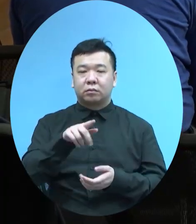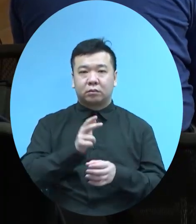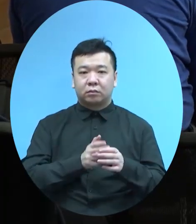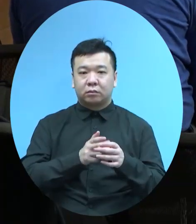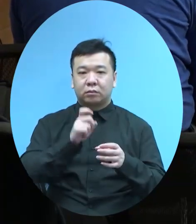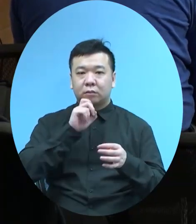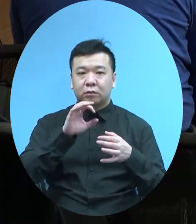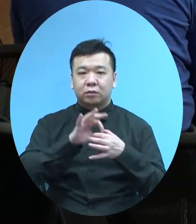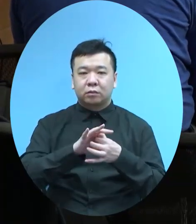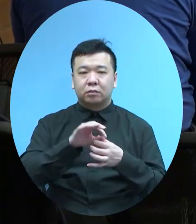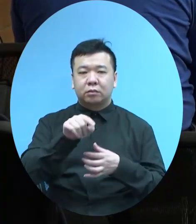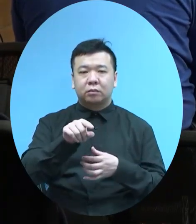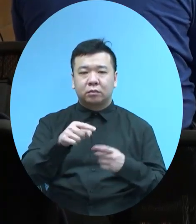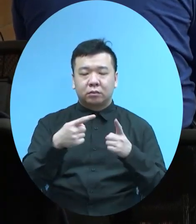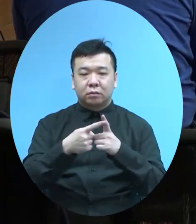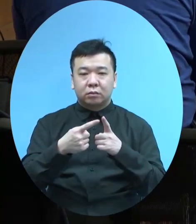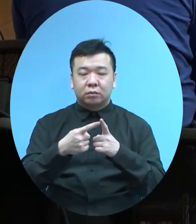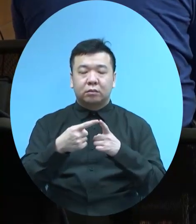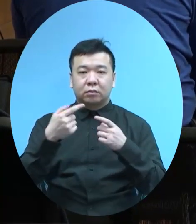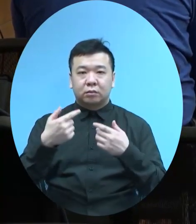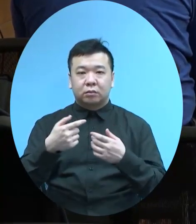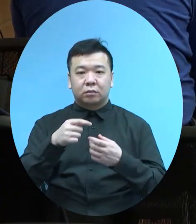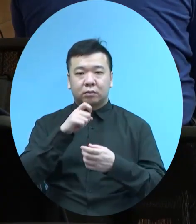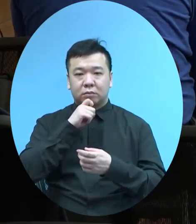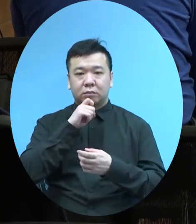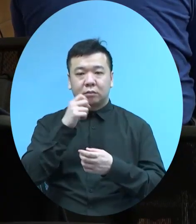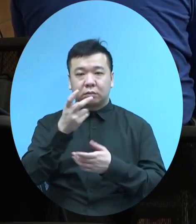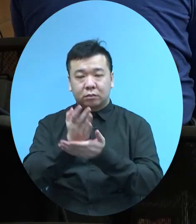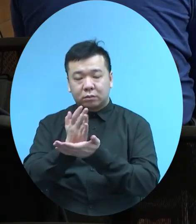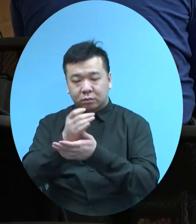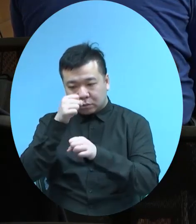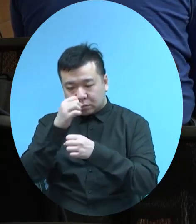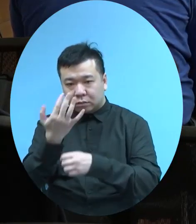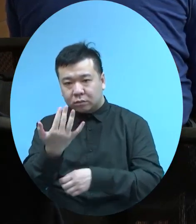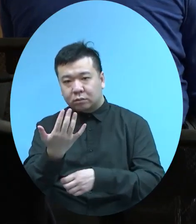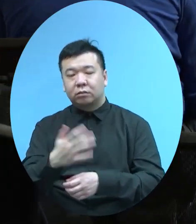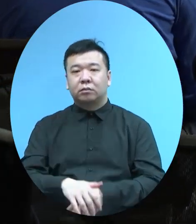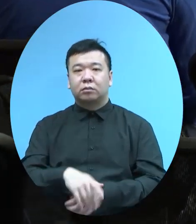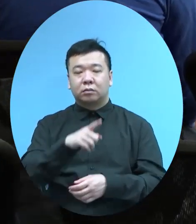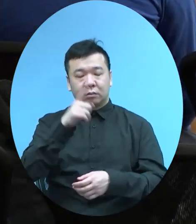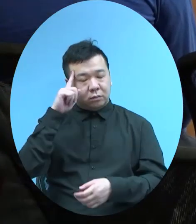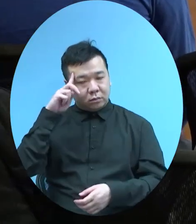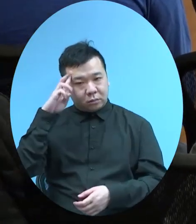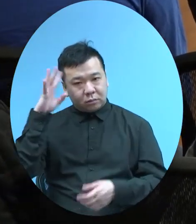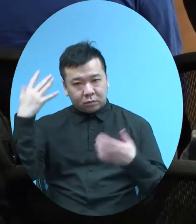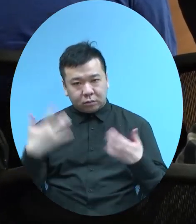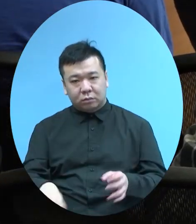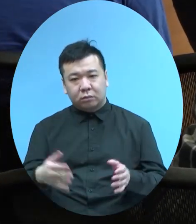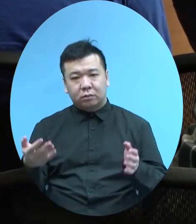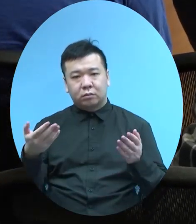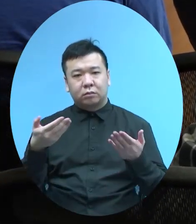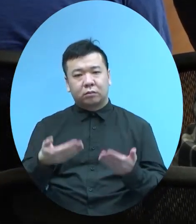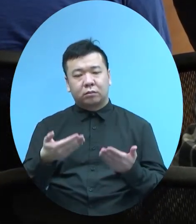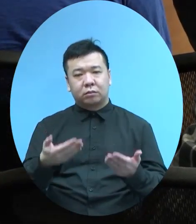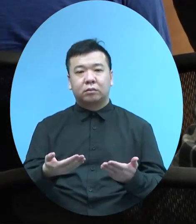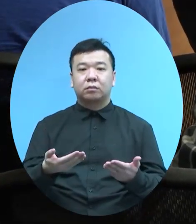cases in the past couple of days. How do you evaluate the situation of the coronavirus right now? And could you tell the approximate time